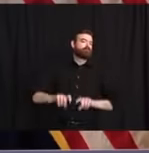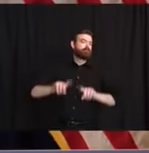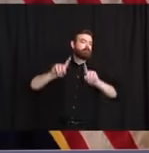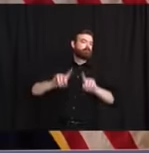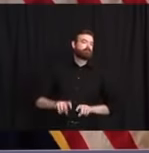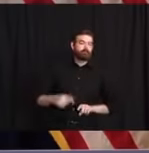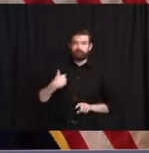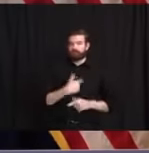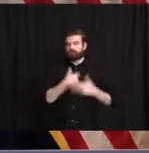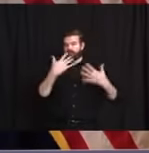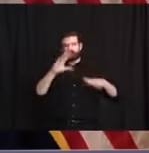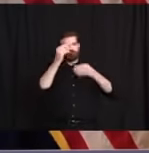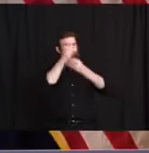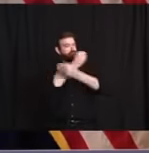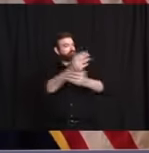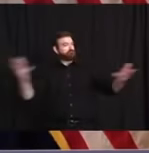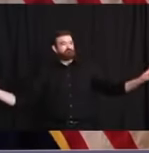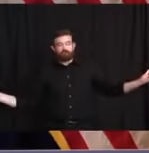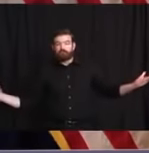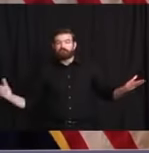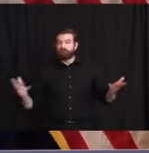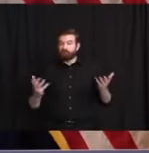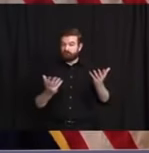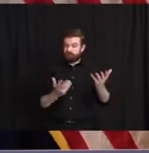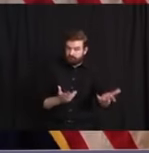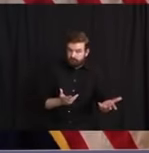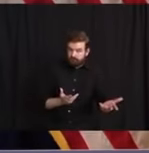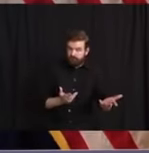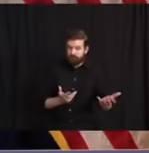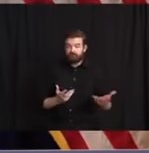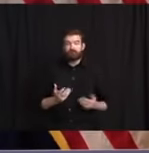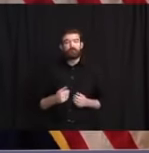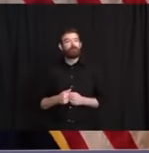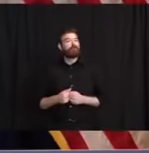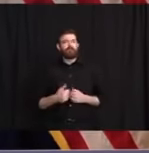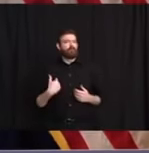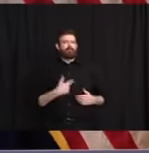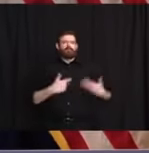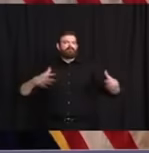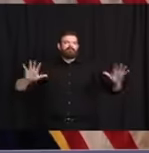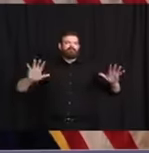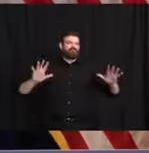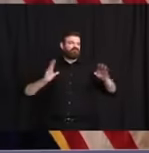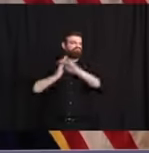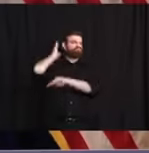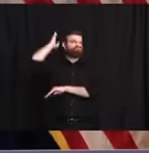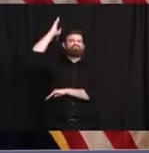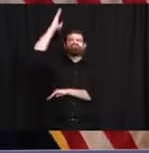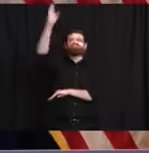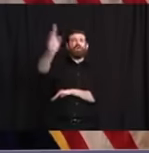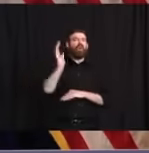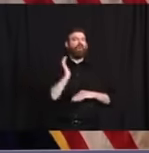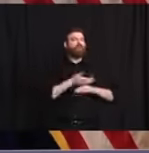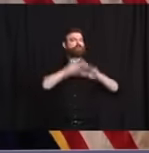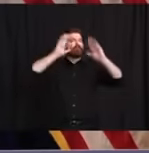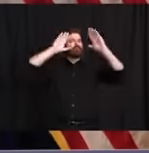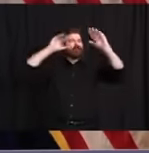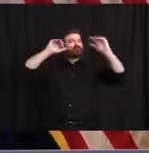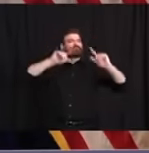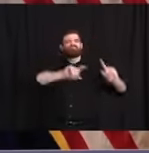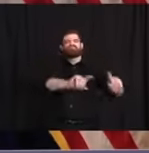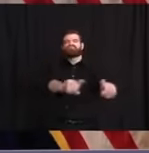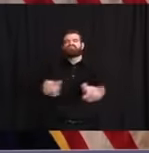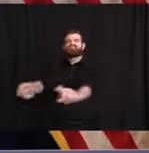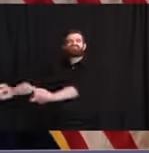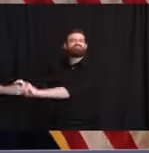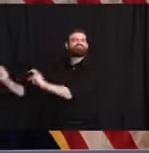give you one preview, we've already begun to exceed meaningfully what we had projected, not just capacity, but actual